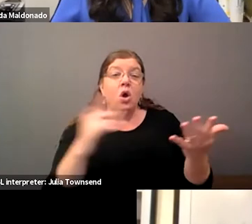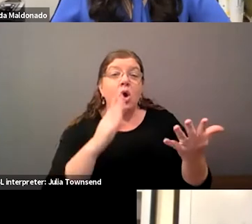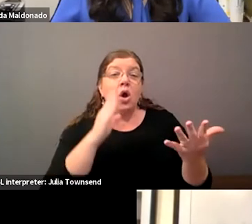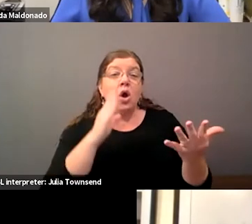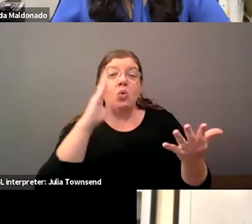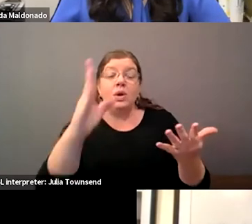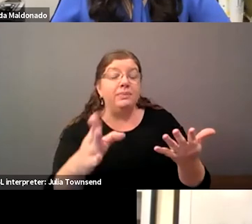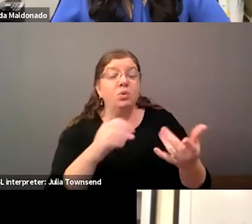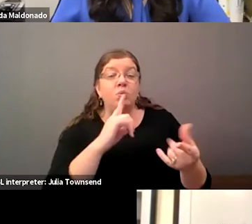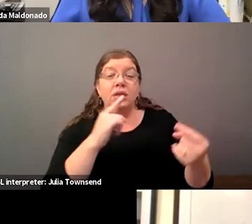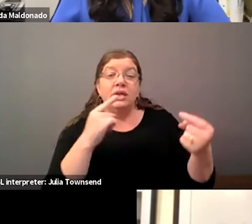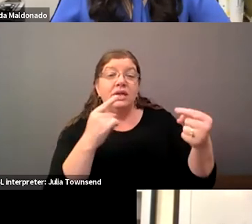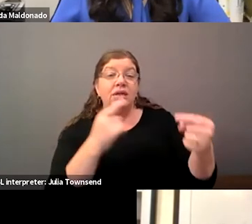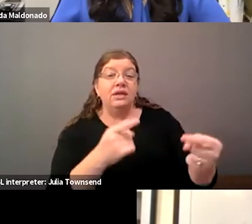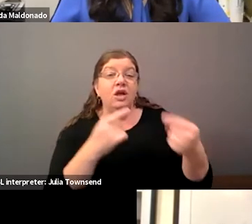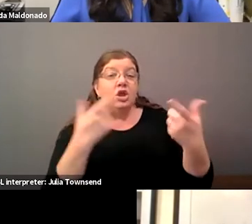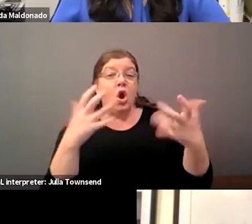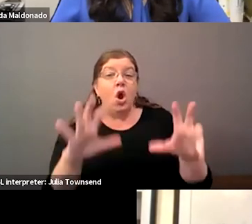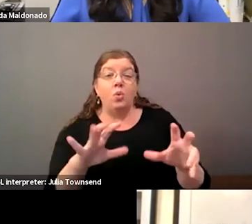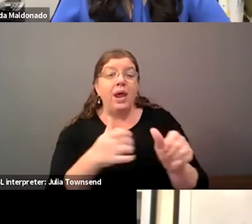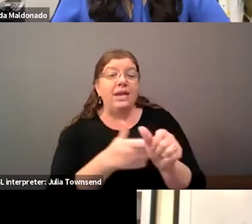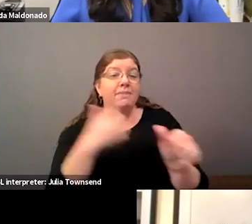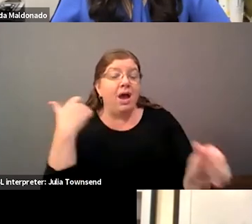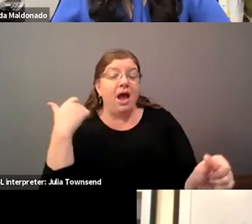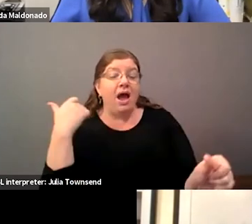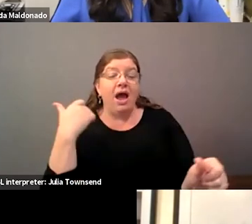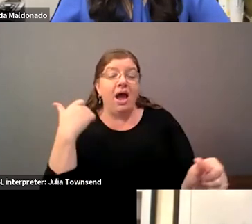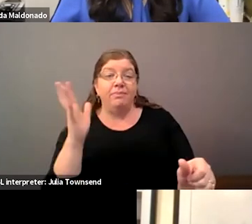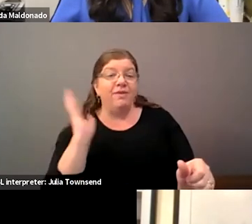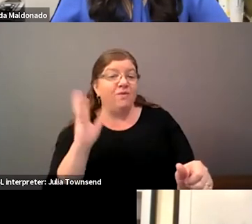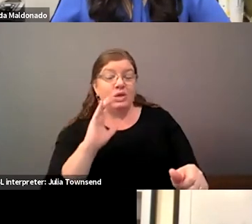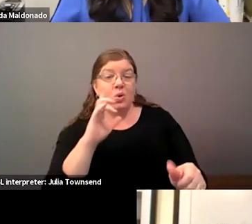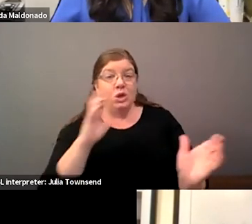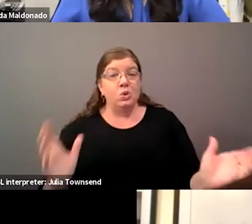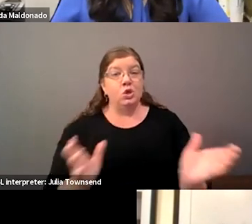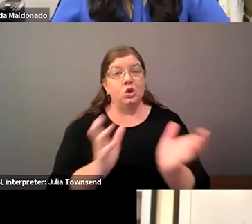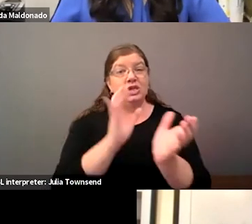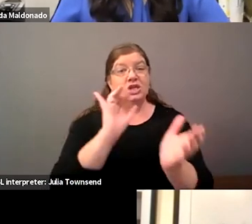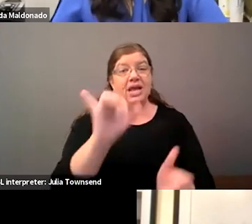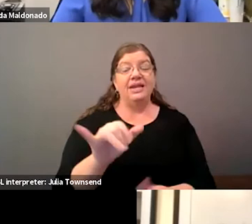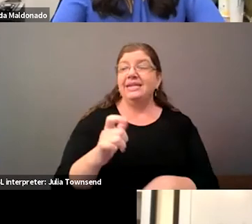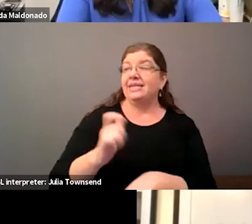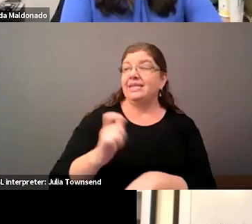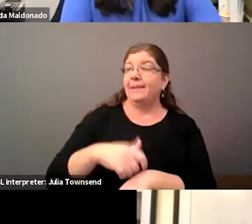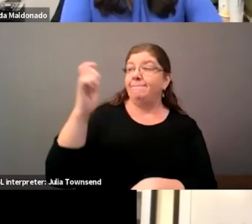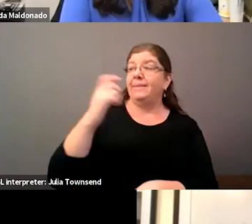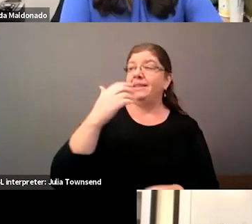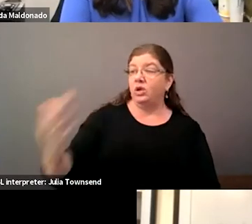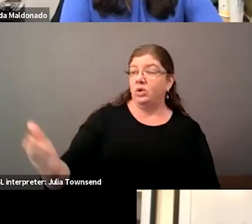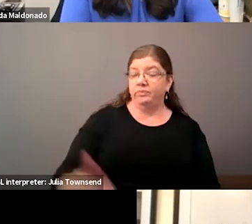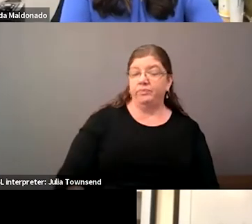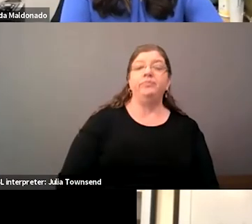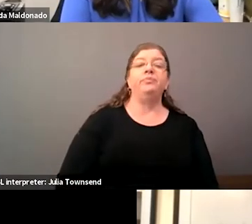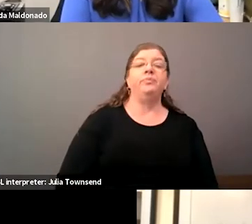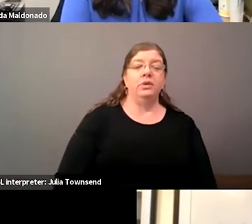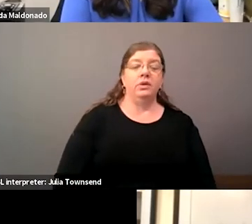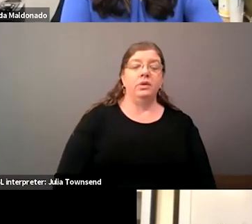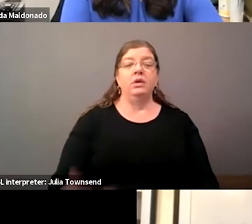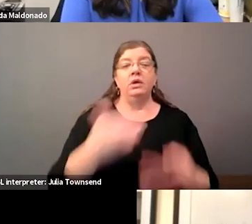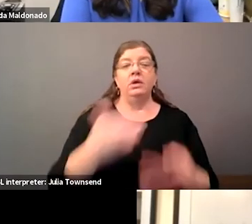really they're already hurting before so i'd like to encourage this view thank you hi thank you um next we have